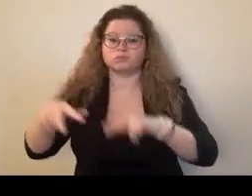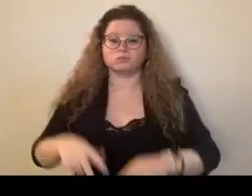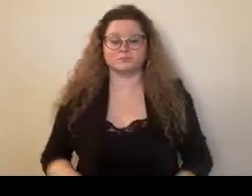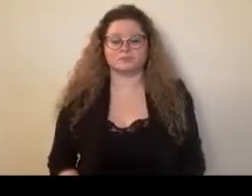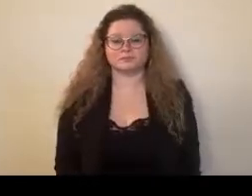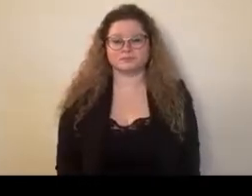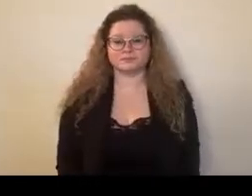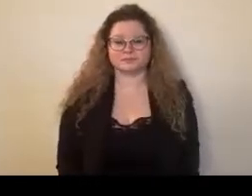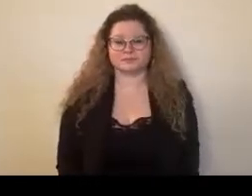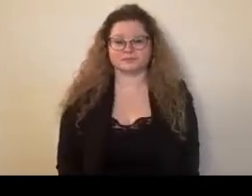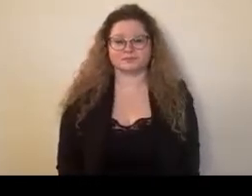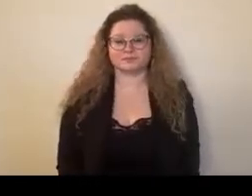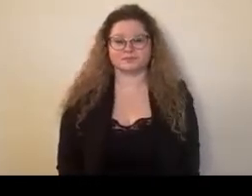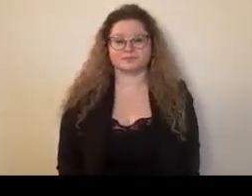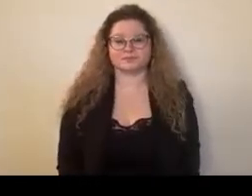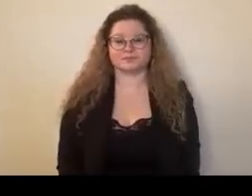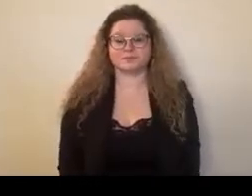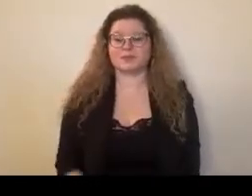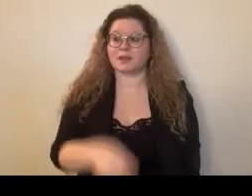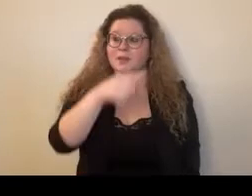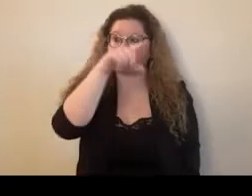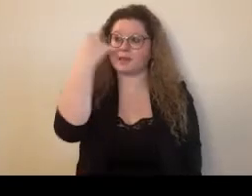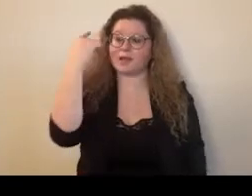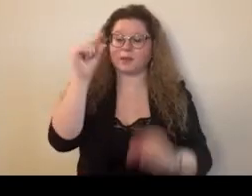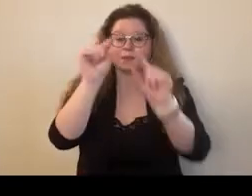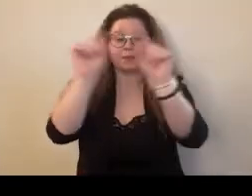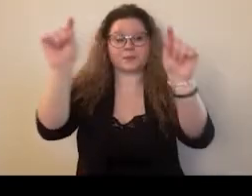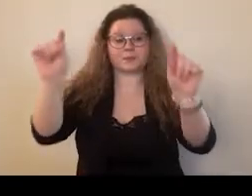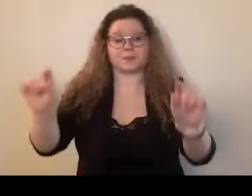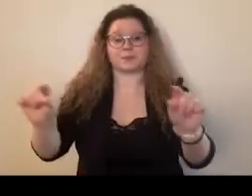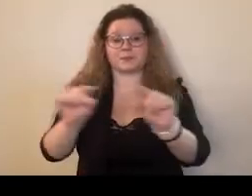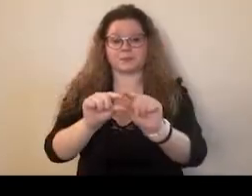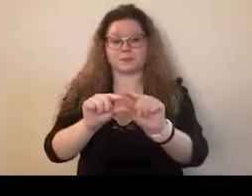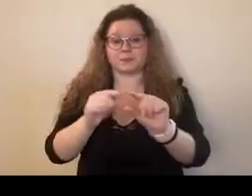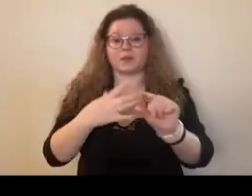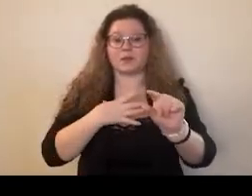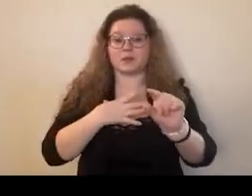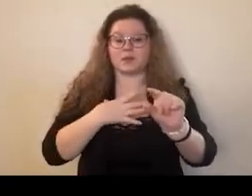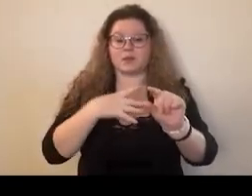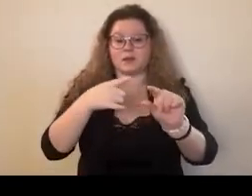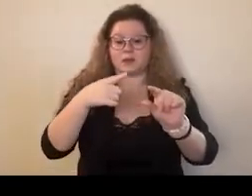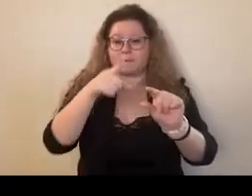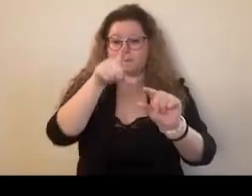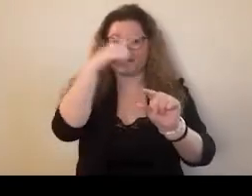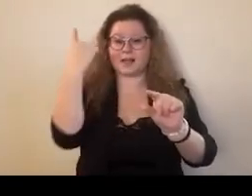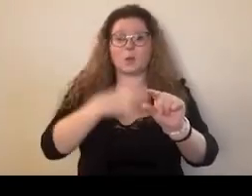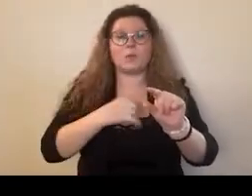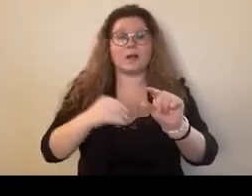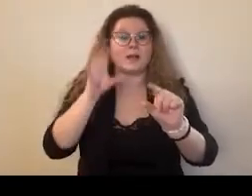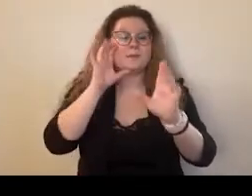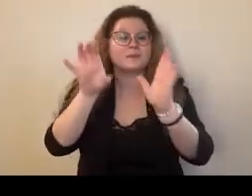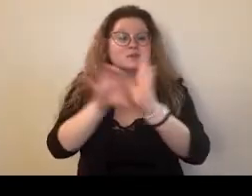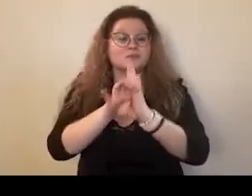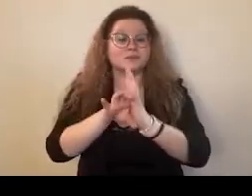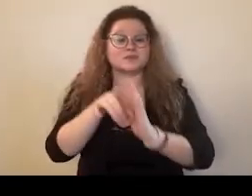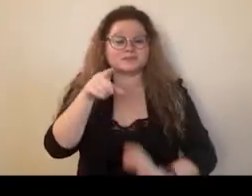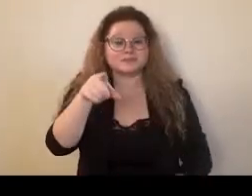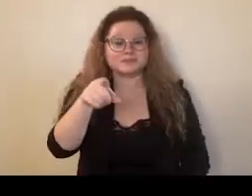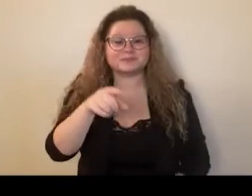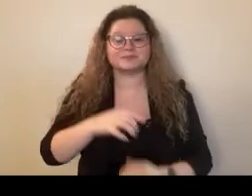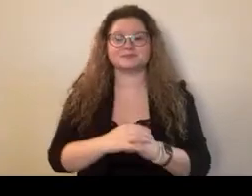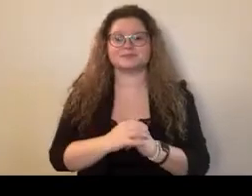A black frame holds a white mat, inside which is a black and white photograph of a lady taking